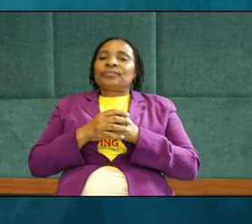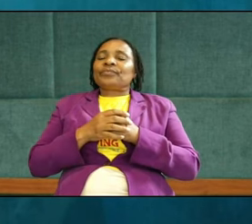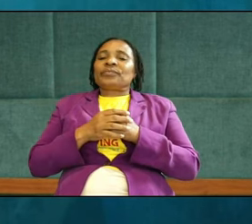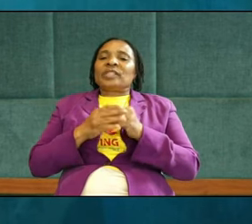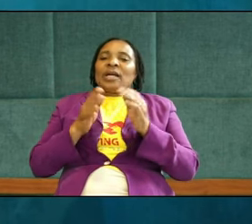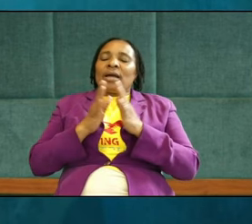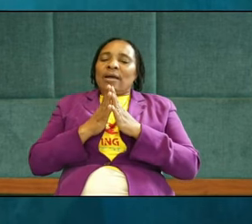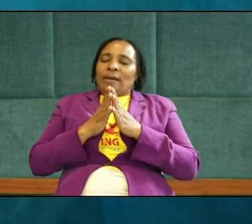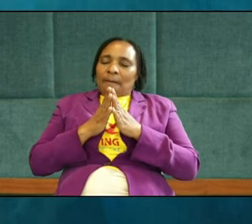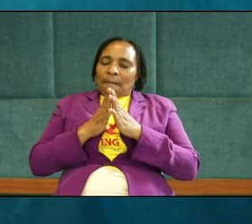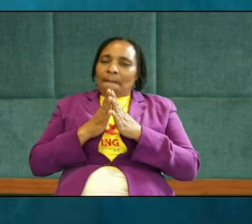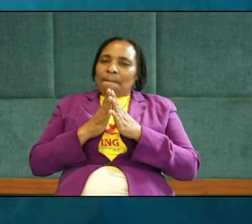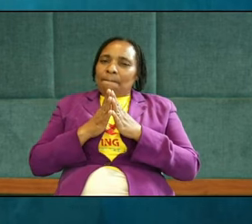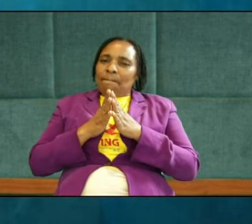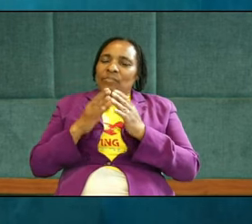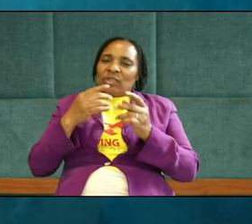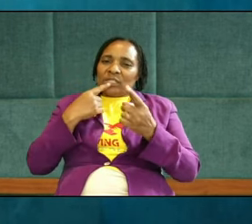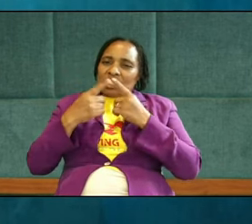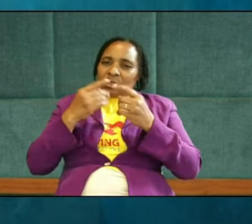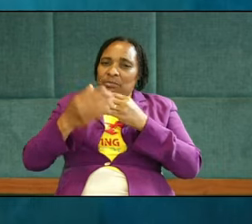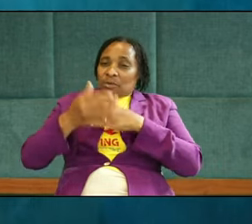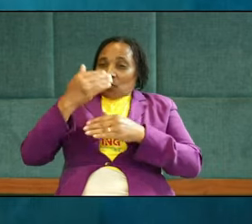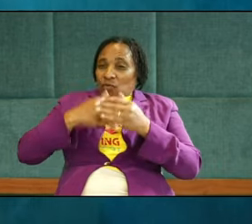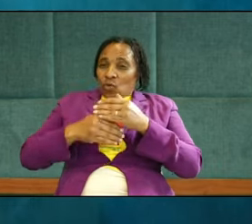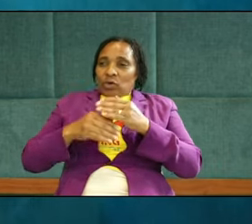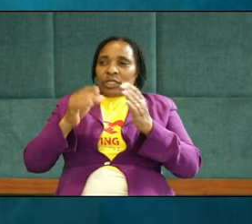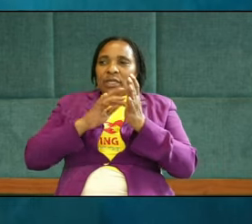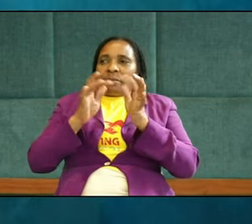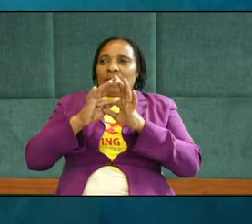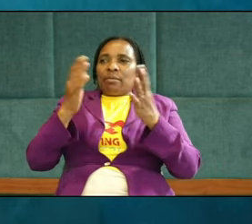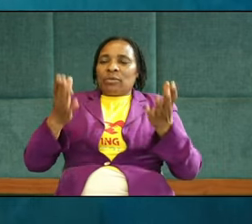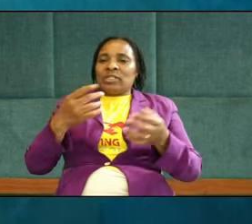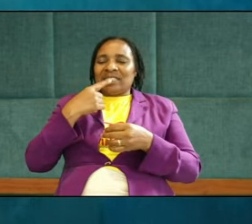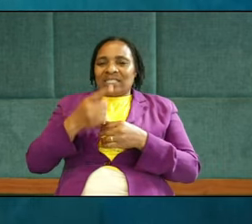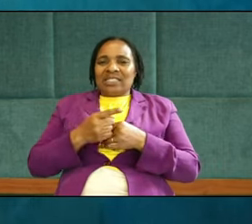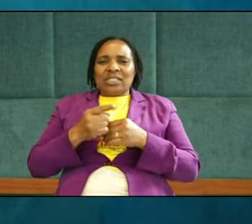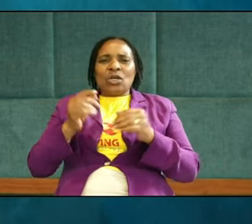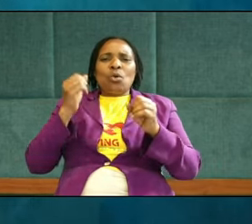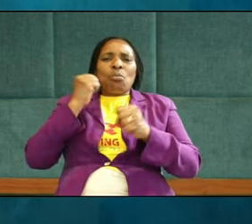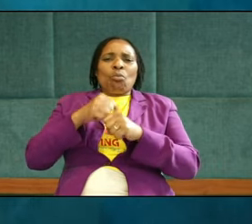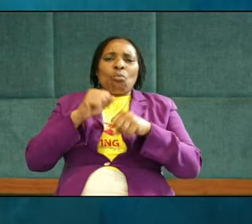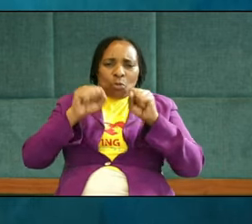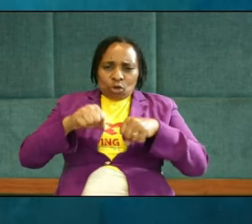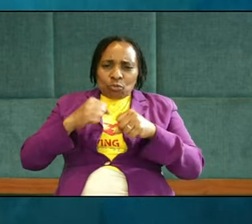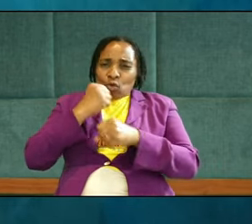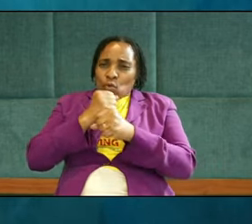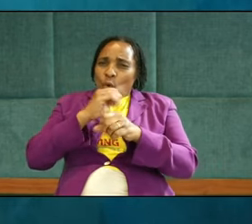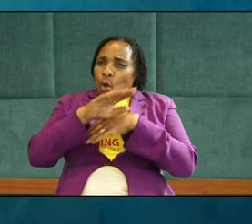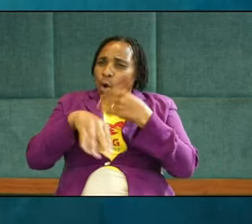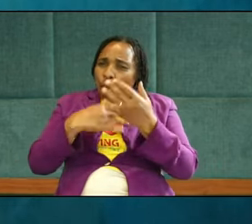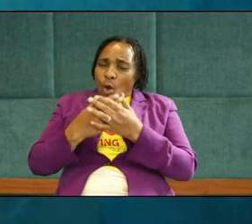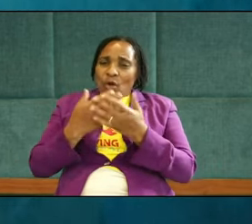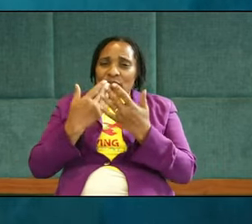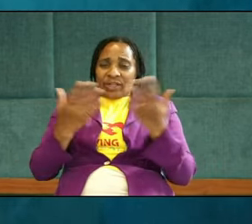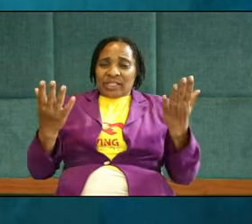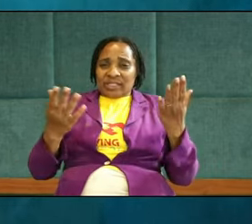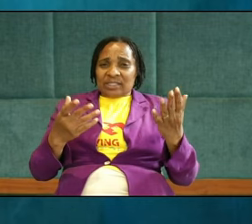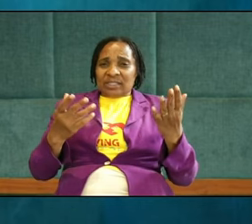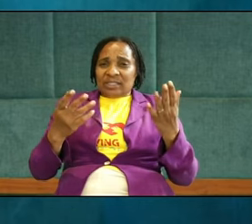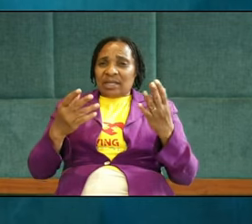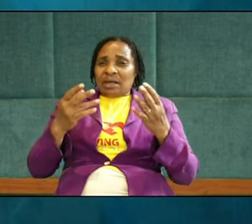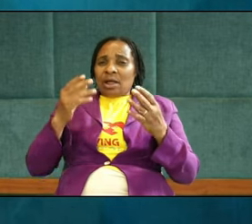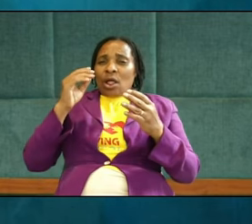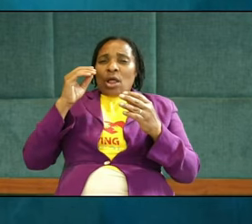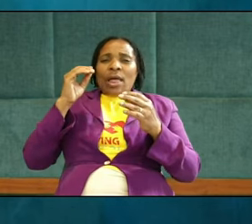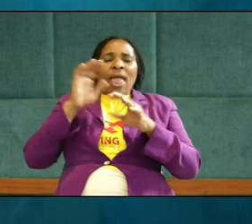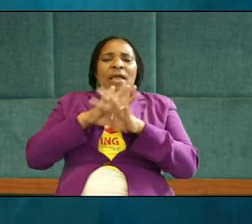And as I had said before, the Bible says, I can do all things through Christ who gives me strength. Christ has promised us the strength